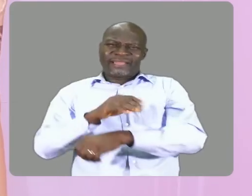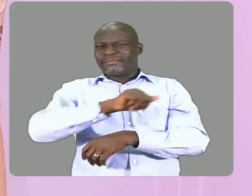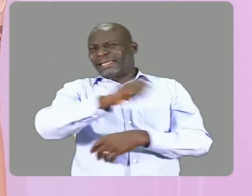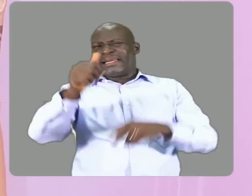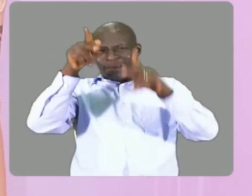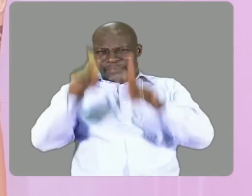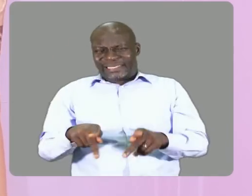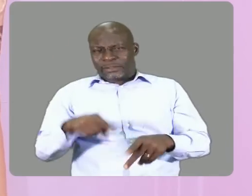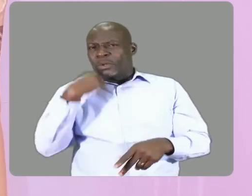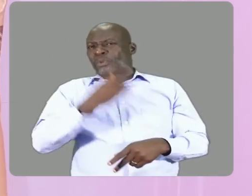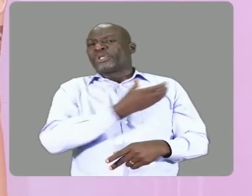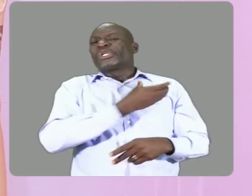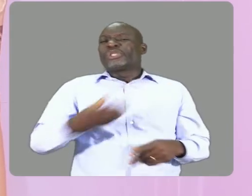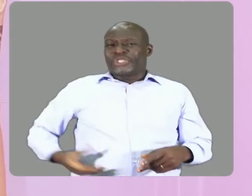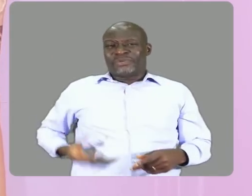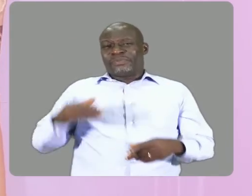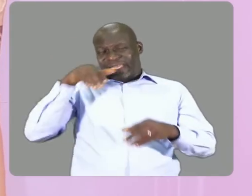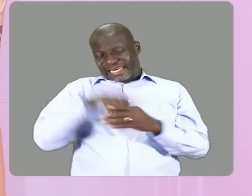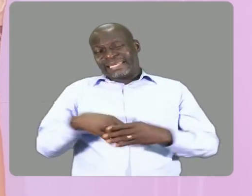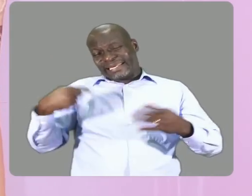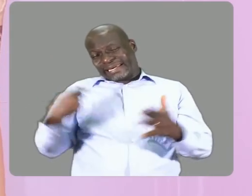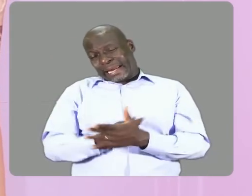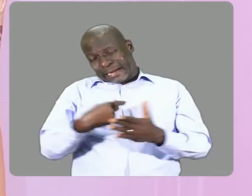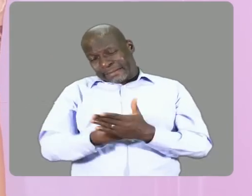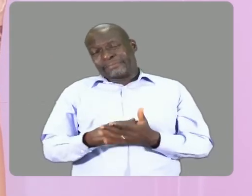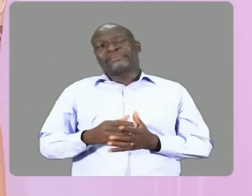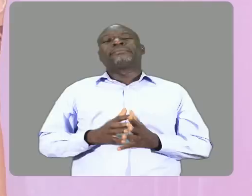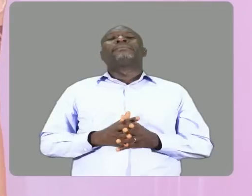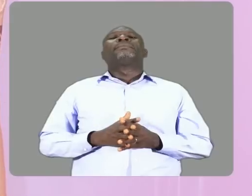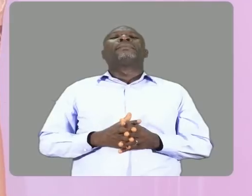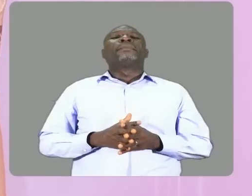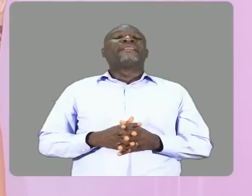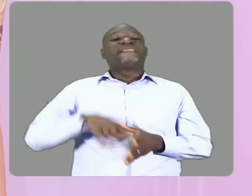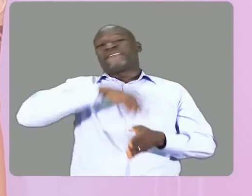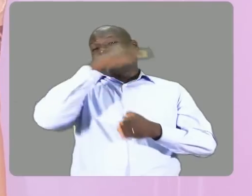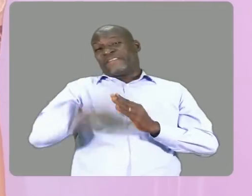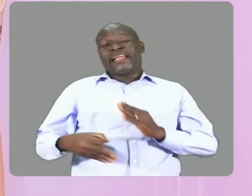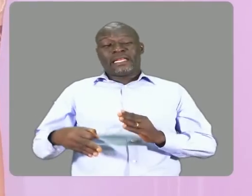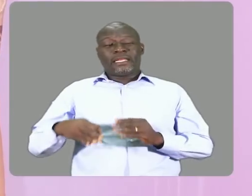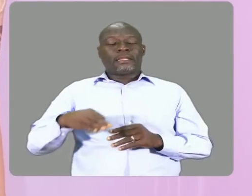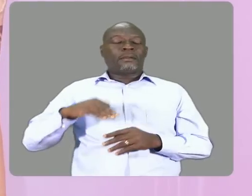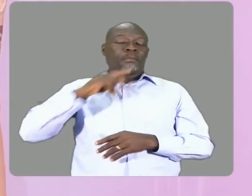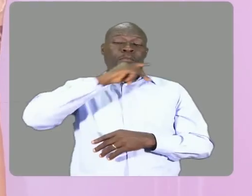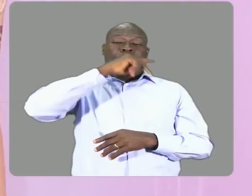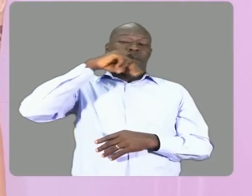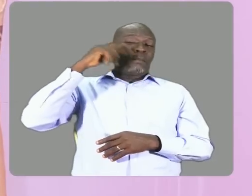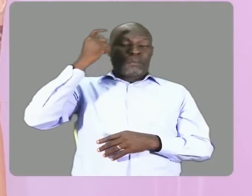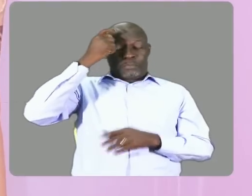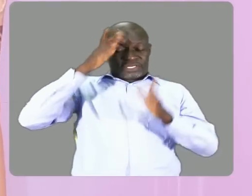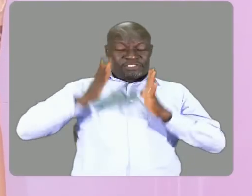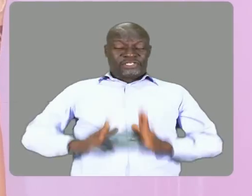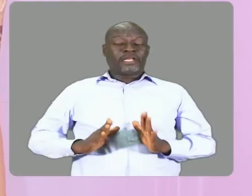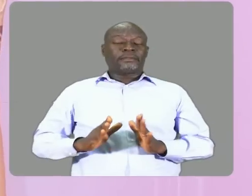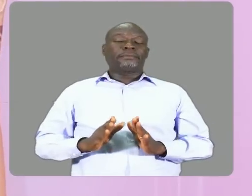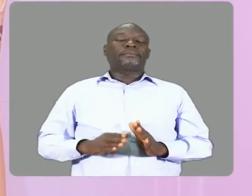ha wo so ye ohene metufo so obetie dia na me wi a dia be wi politicians so metu